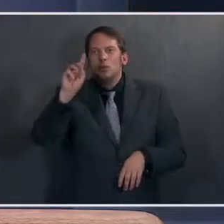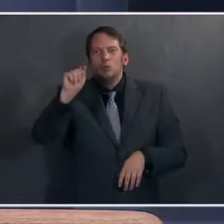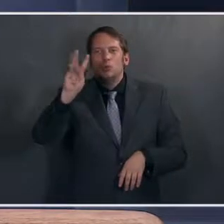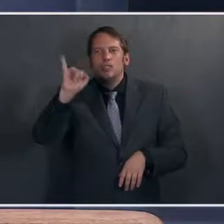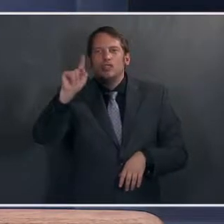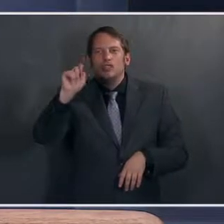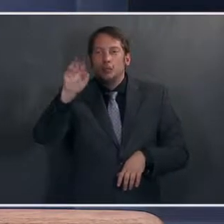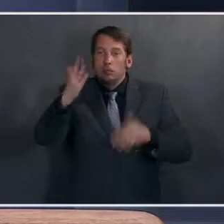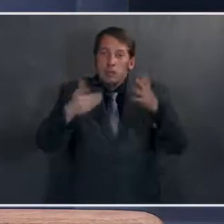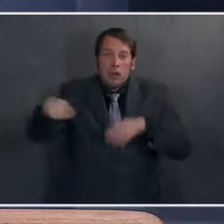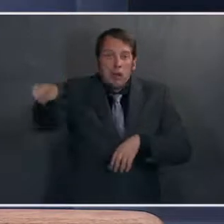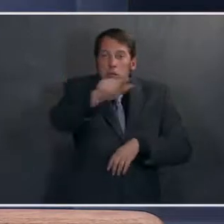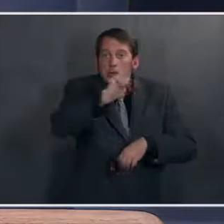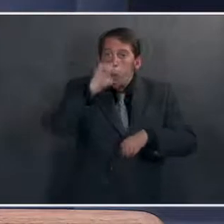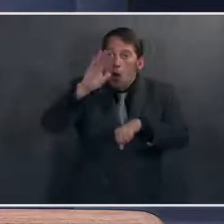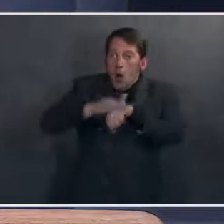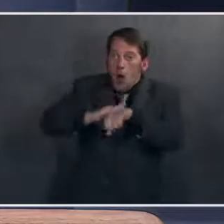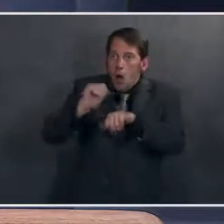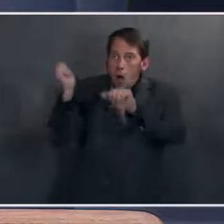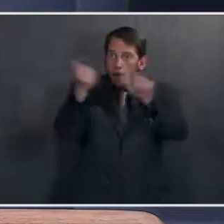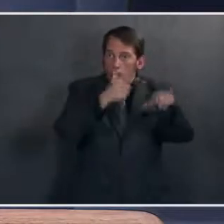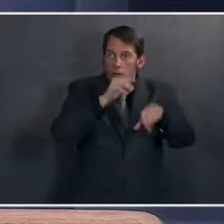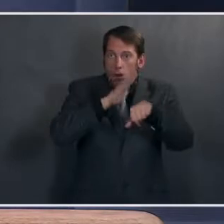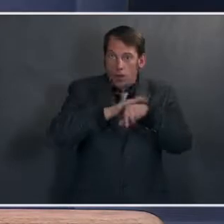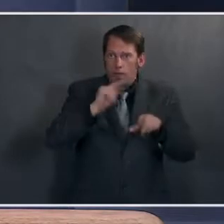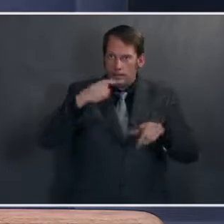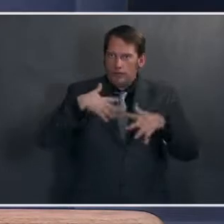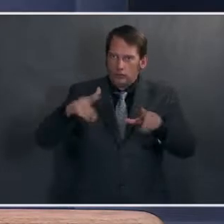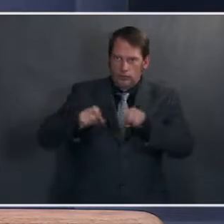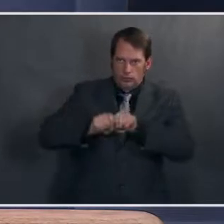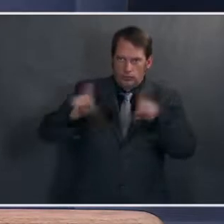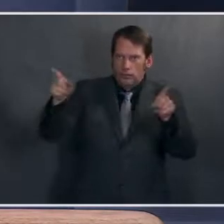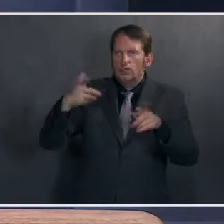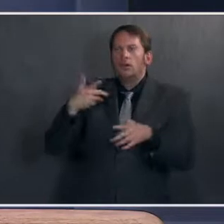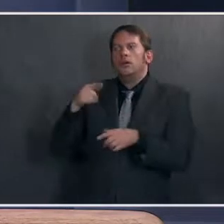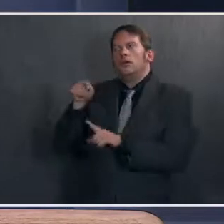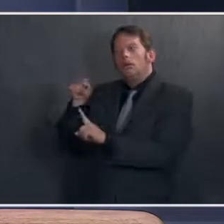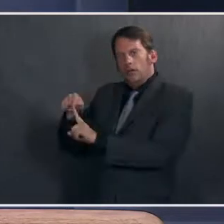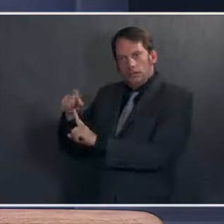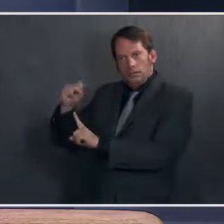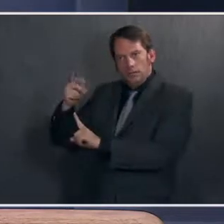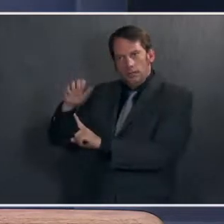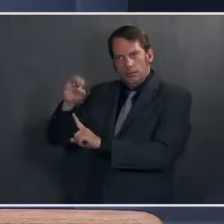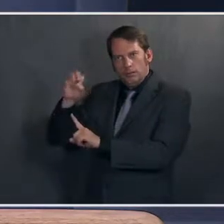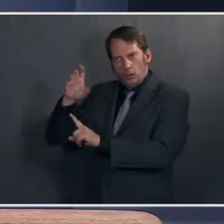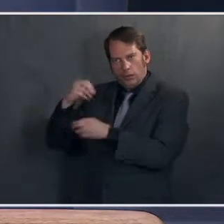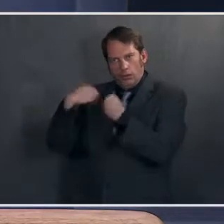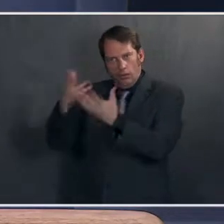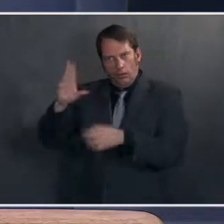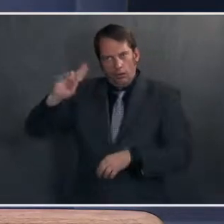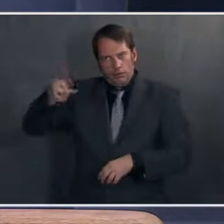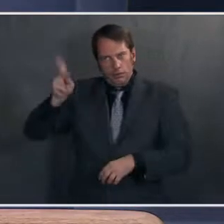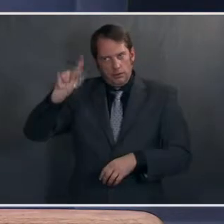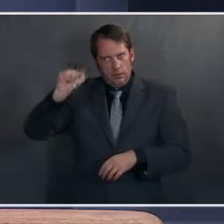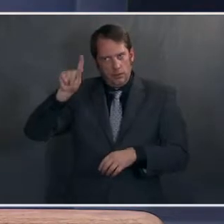members of Space Force here to provide an update to all of you on all of the important work they're doing, and we certainly look forward to seeing continued updates from